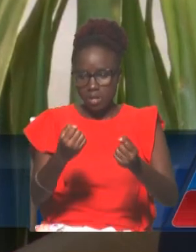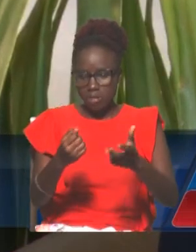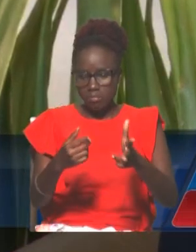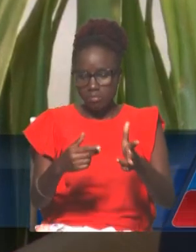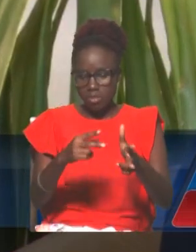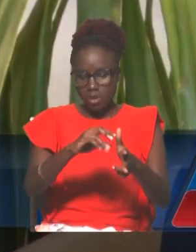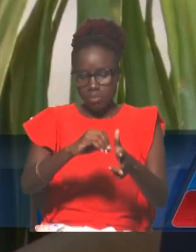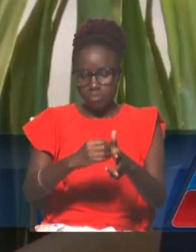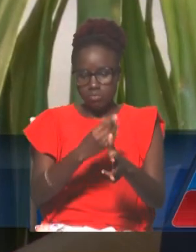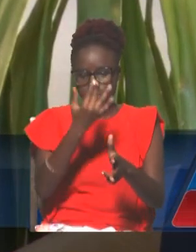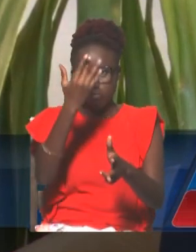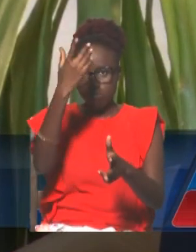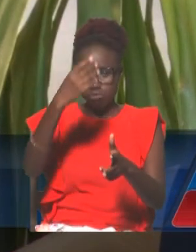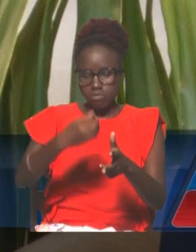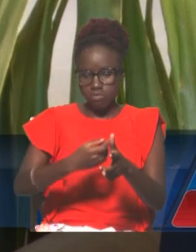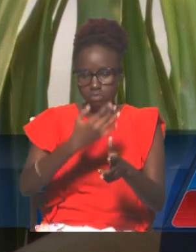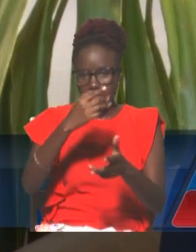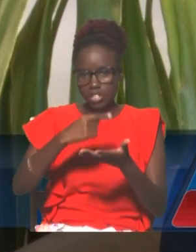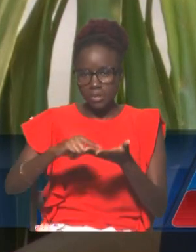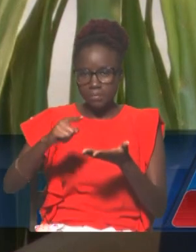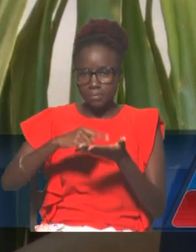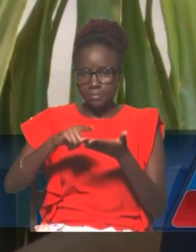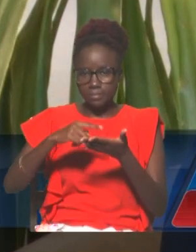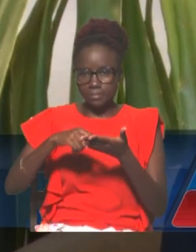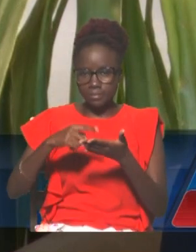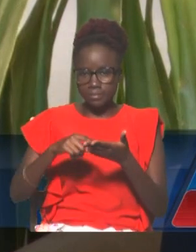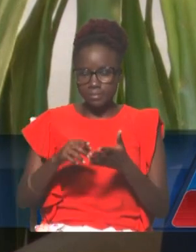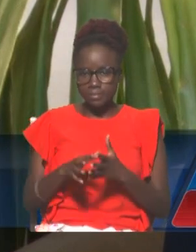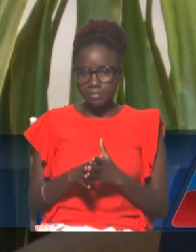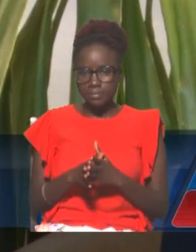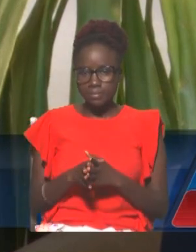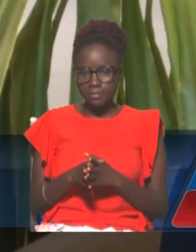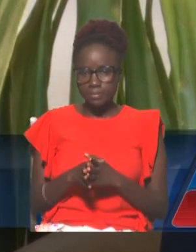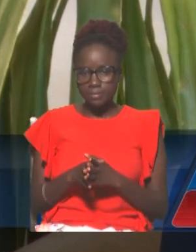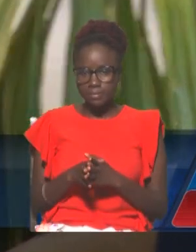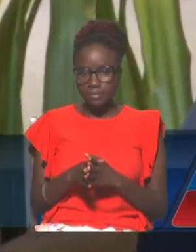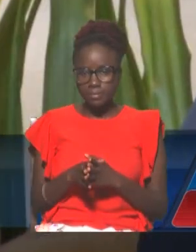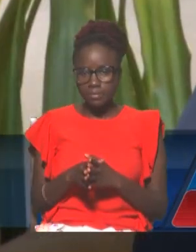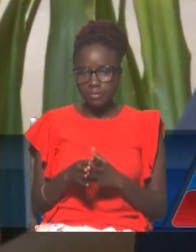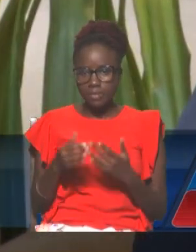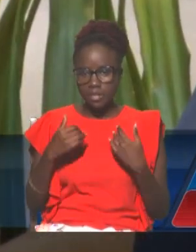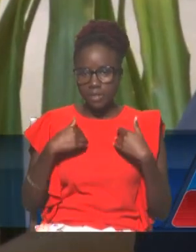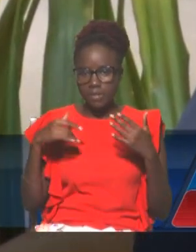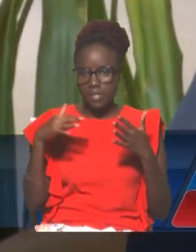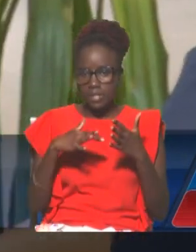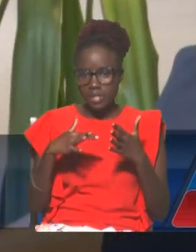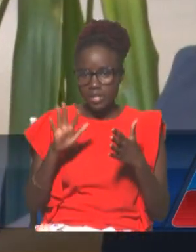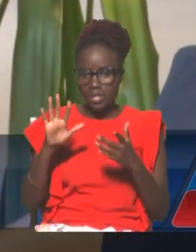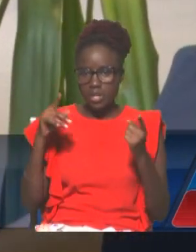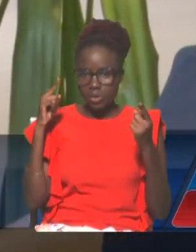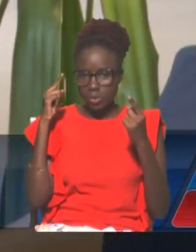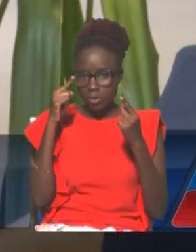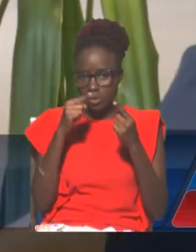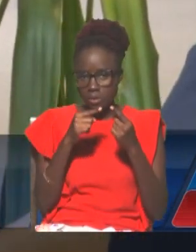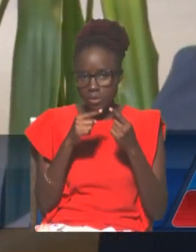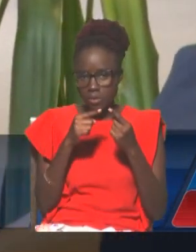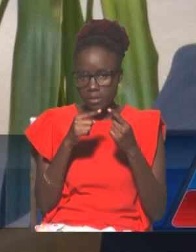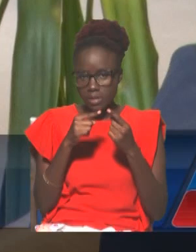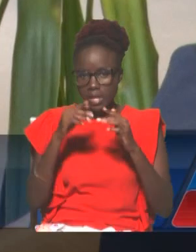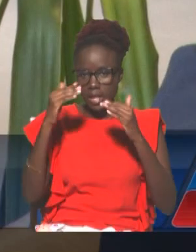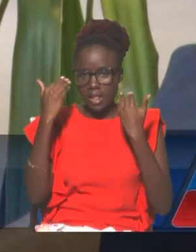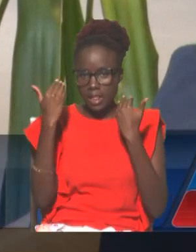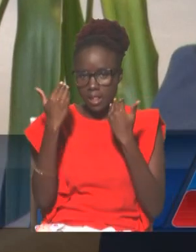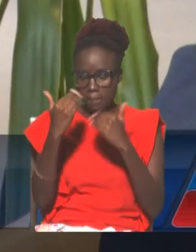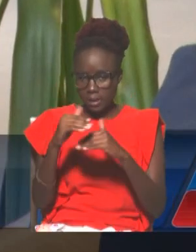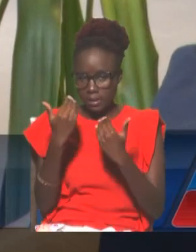gases, it monitors all of that. And they did a study where their goal was to try and limit the